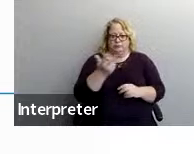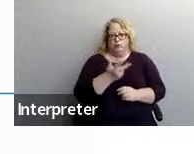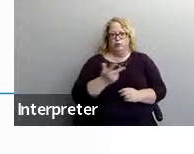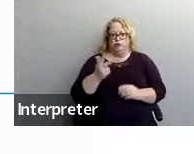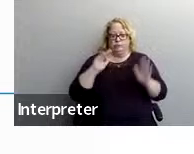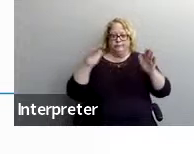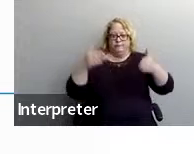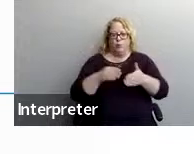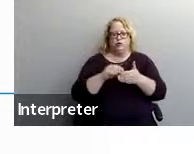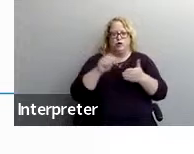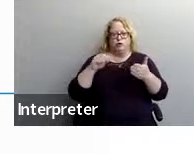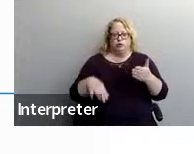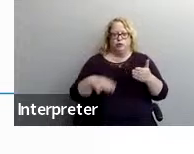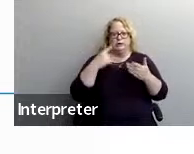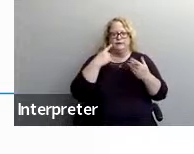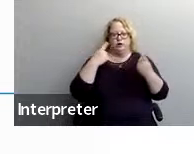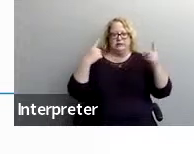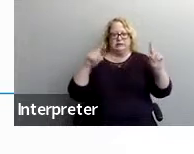around the student.